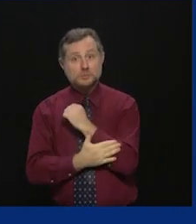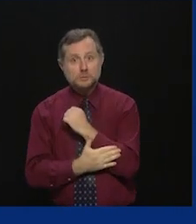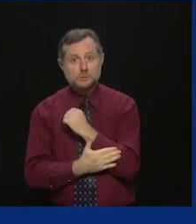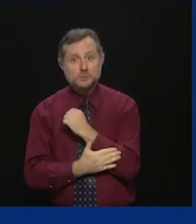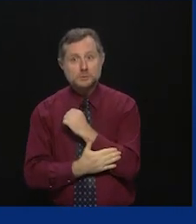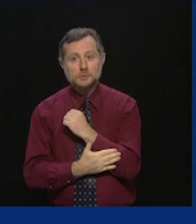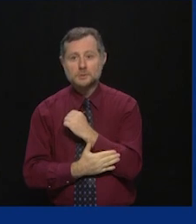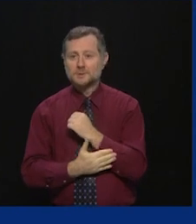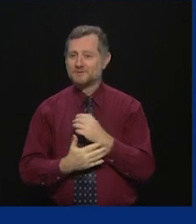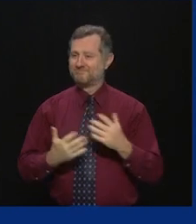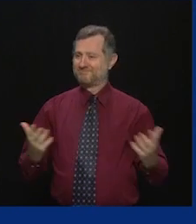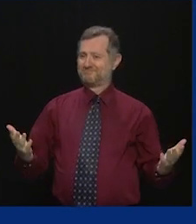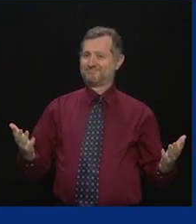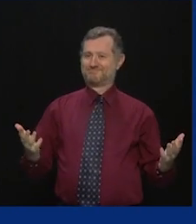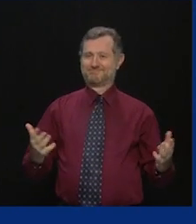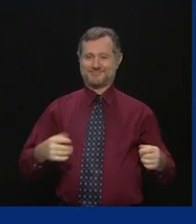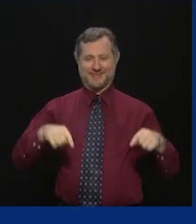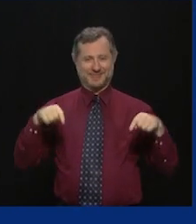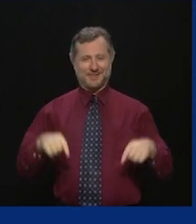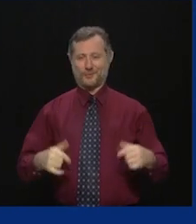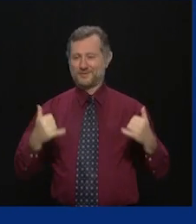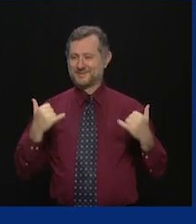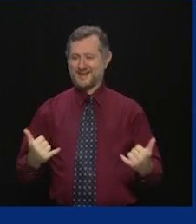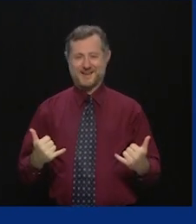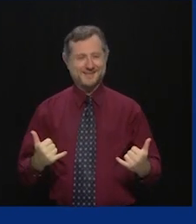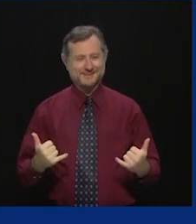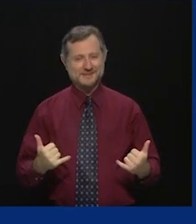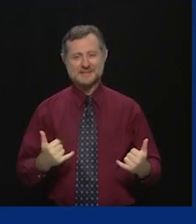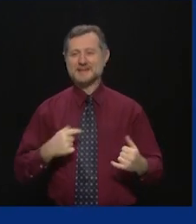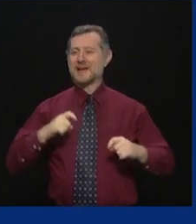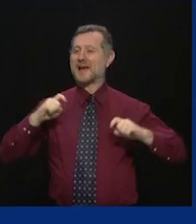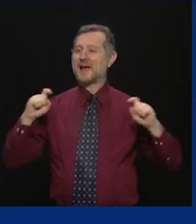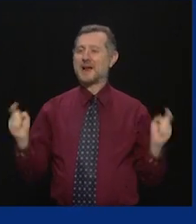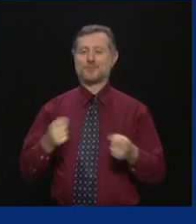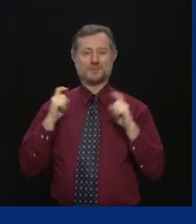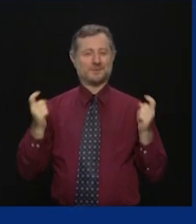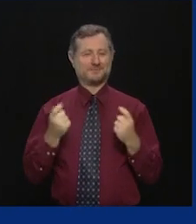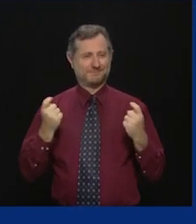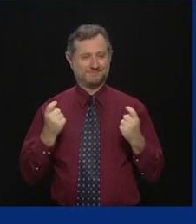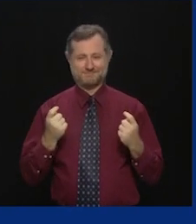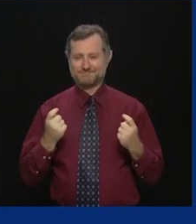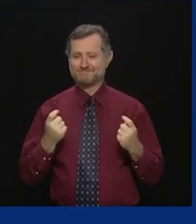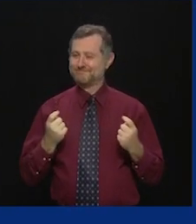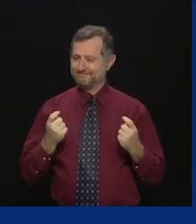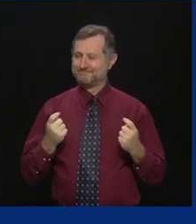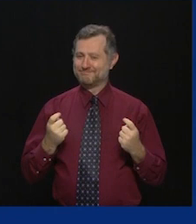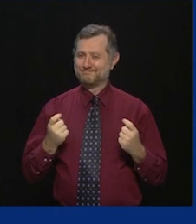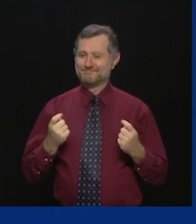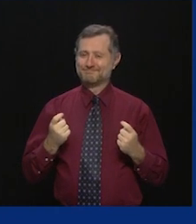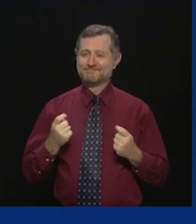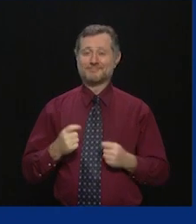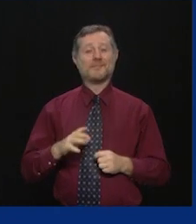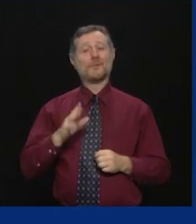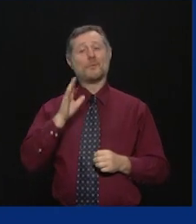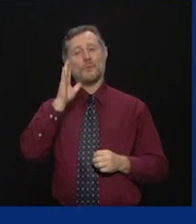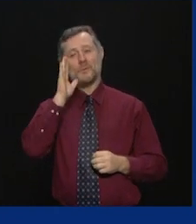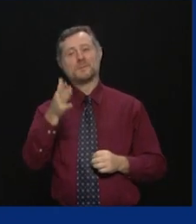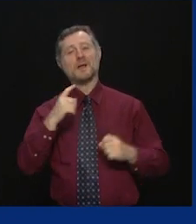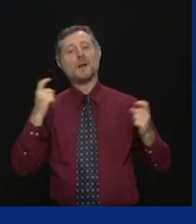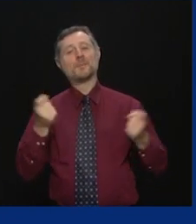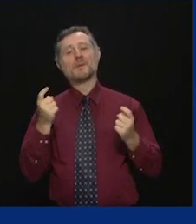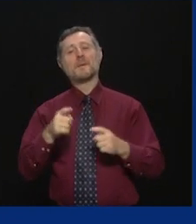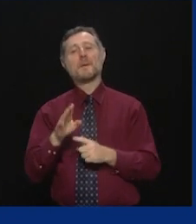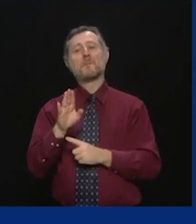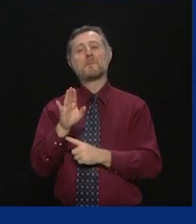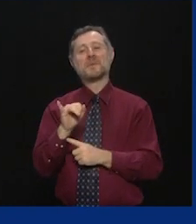to have come full circle. Monroe County celebrates its bicentennial this year. And what better way to kick off our next